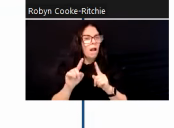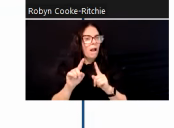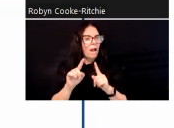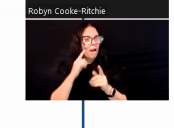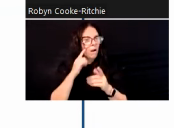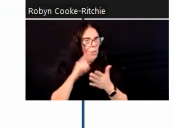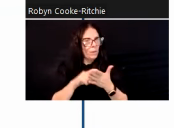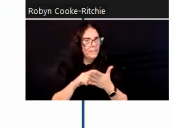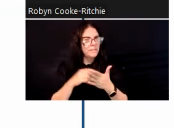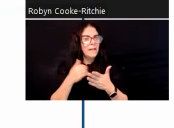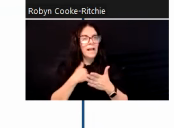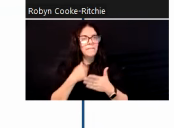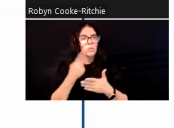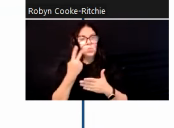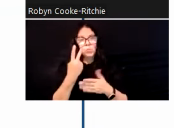two service plan